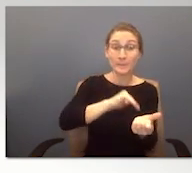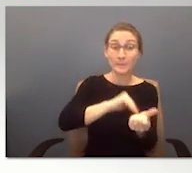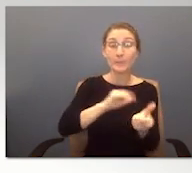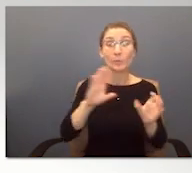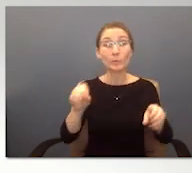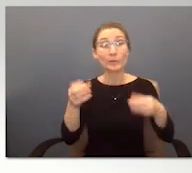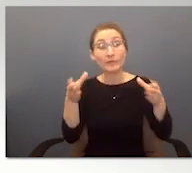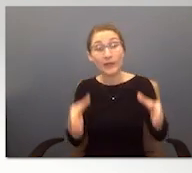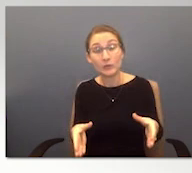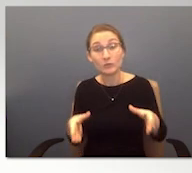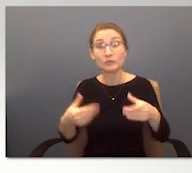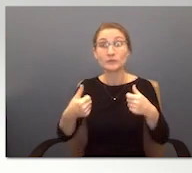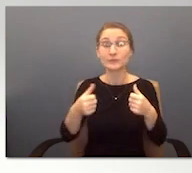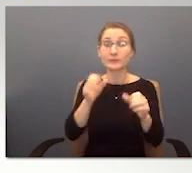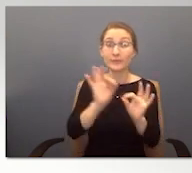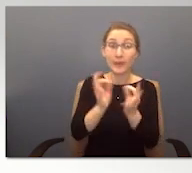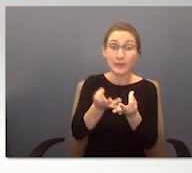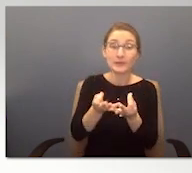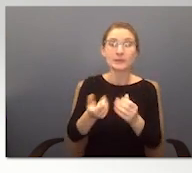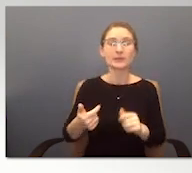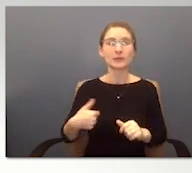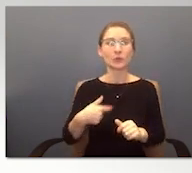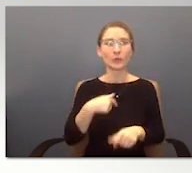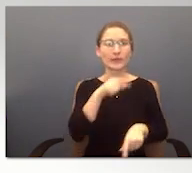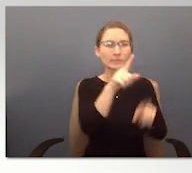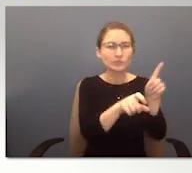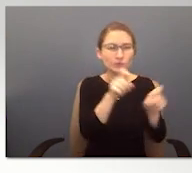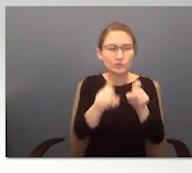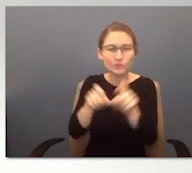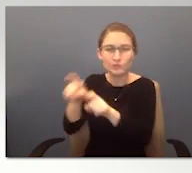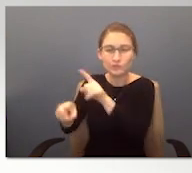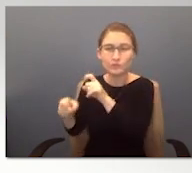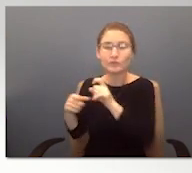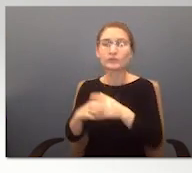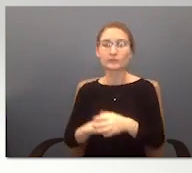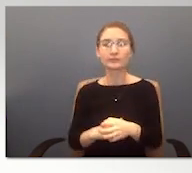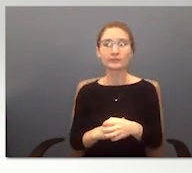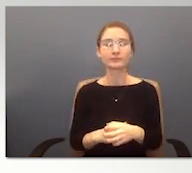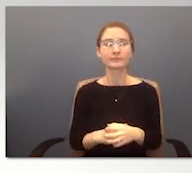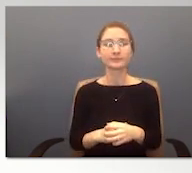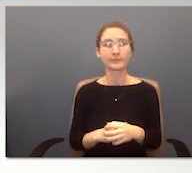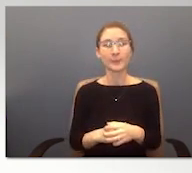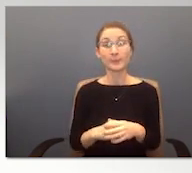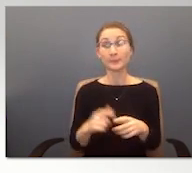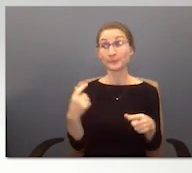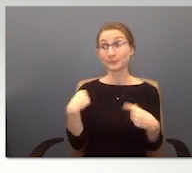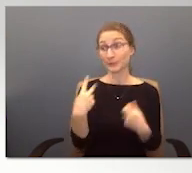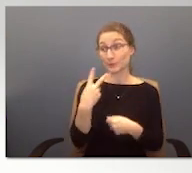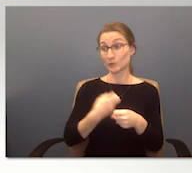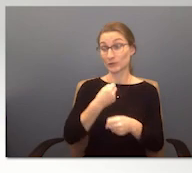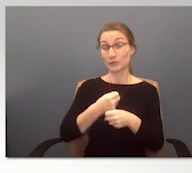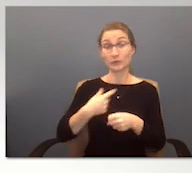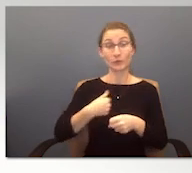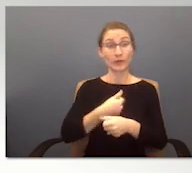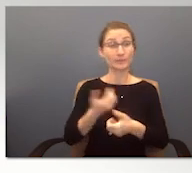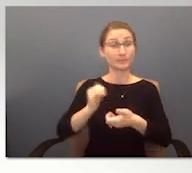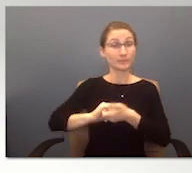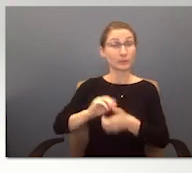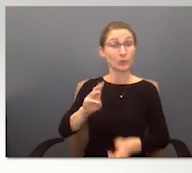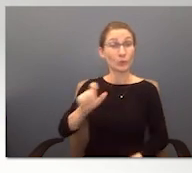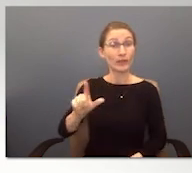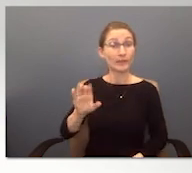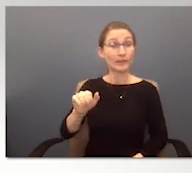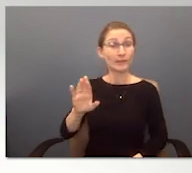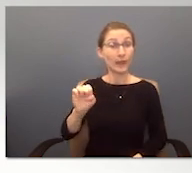and we're doing lots of surveys. We've been in now with WellCare for just over 2 years. We think the program is